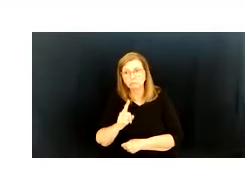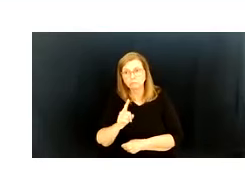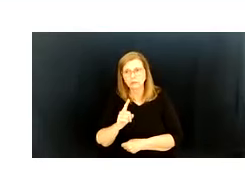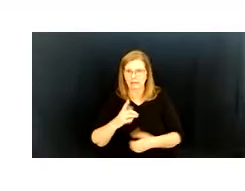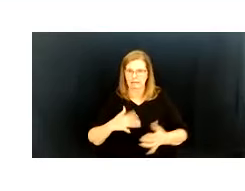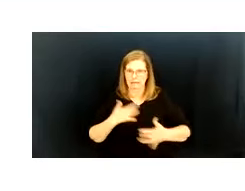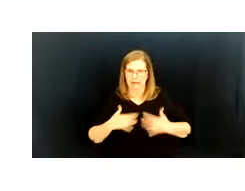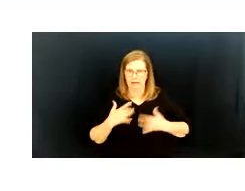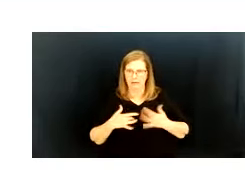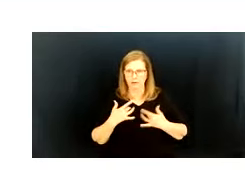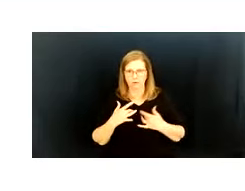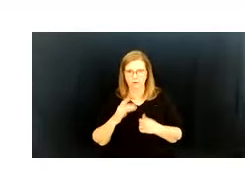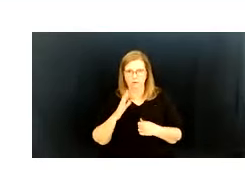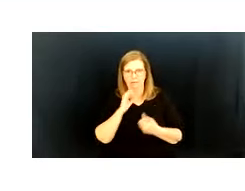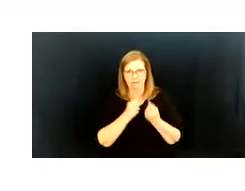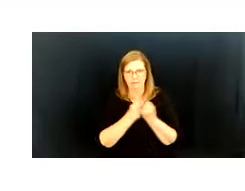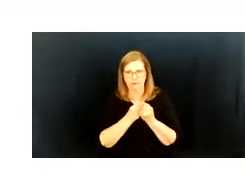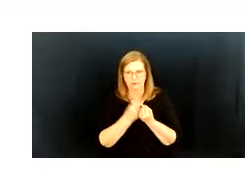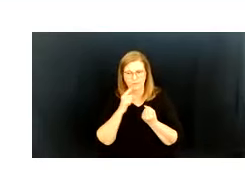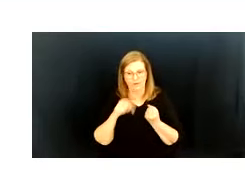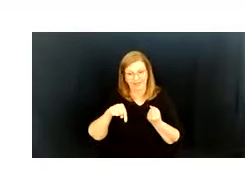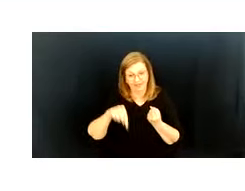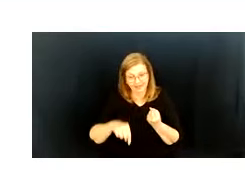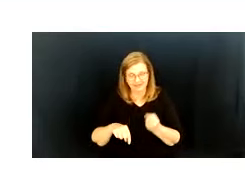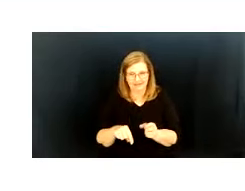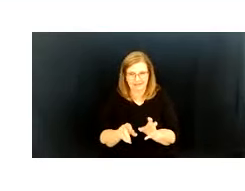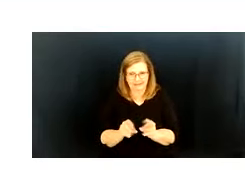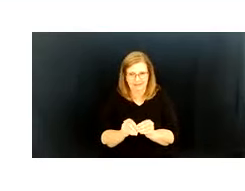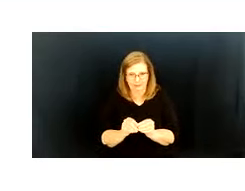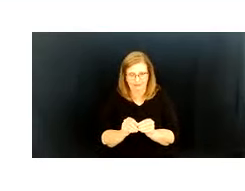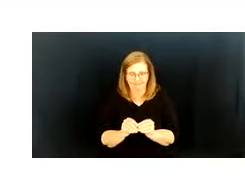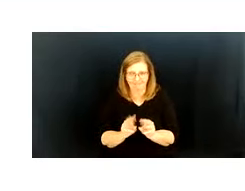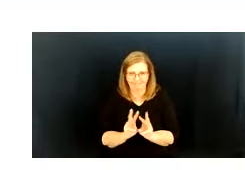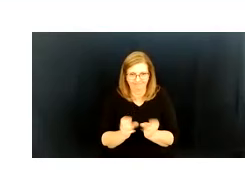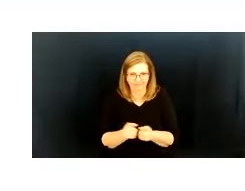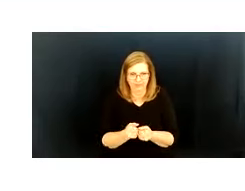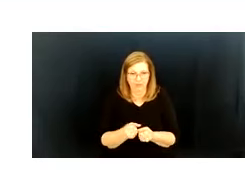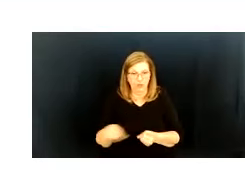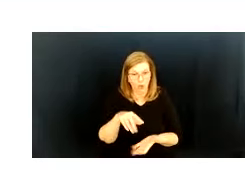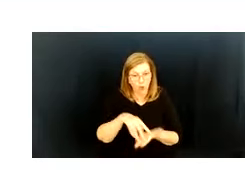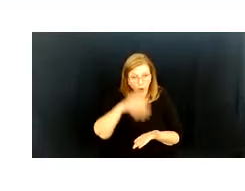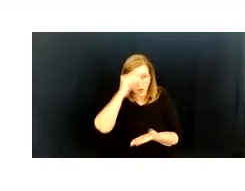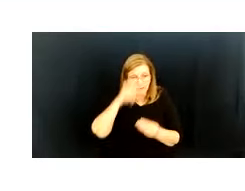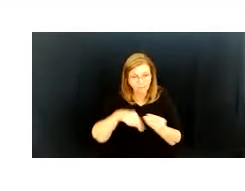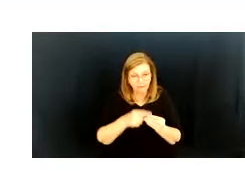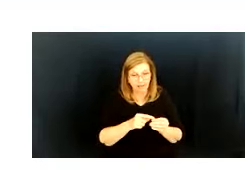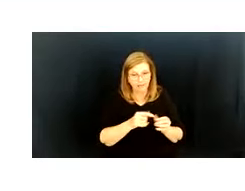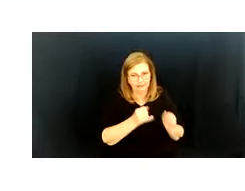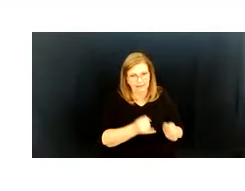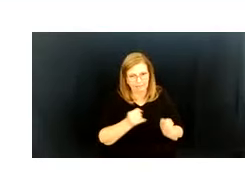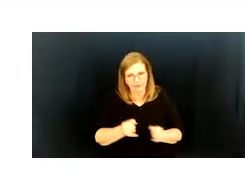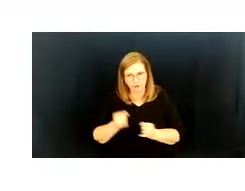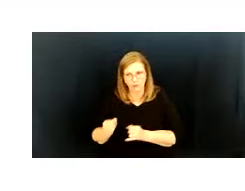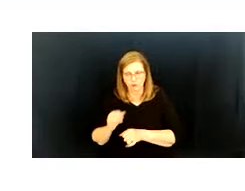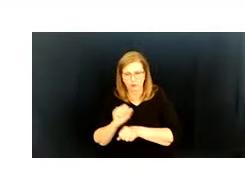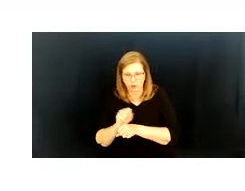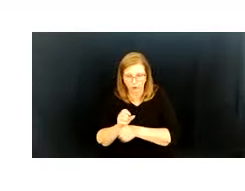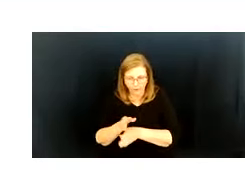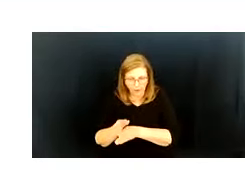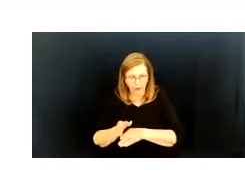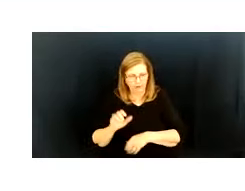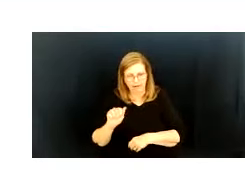excited to be the sponsor for this particular session. As you're learning about the individual career academic planning,